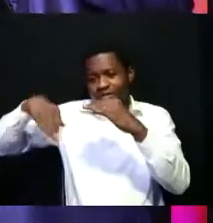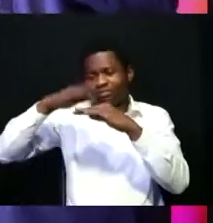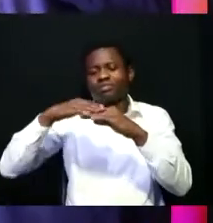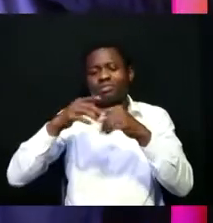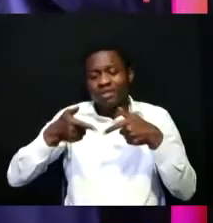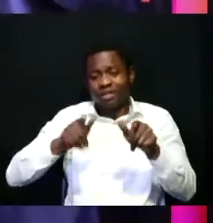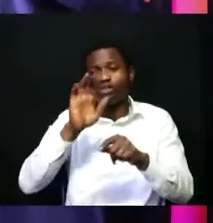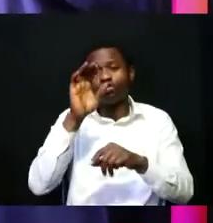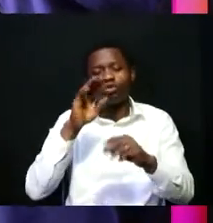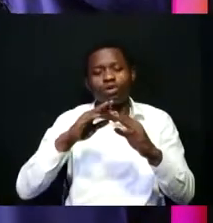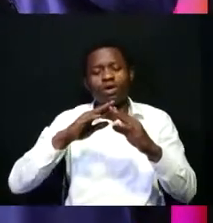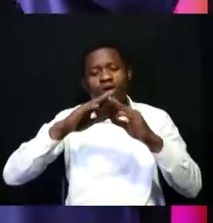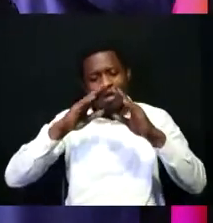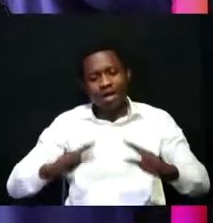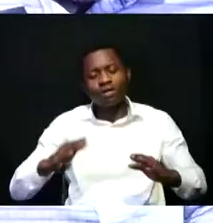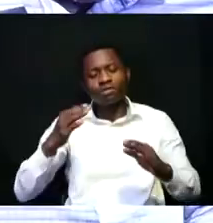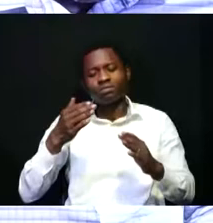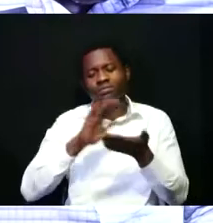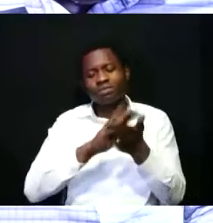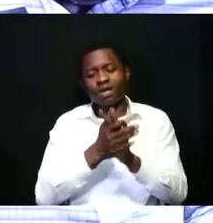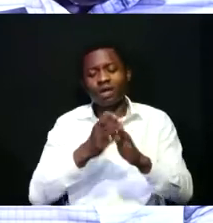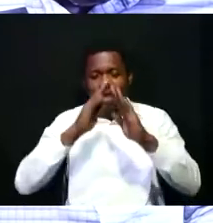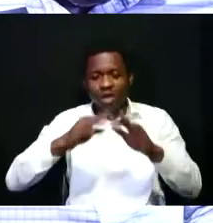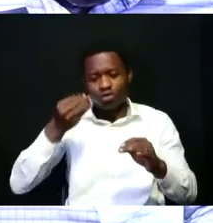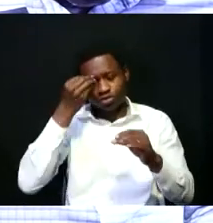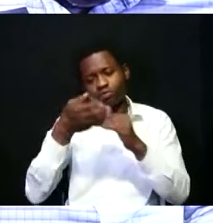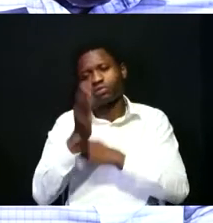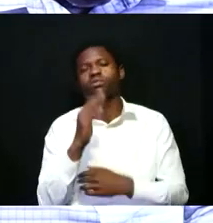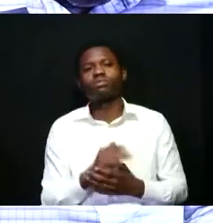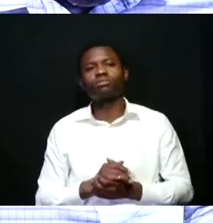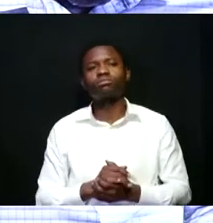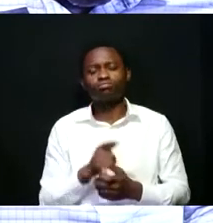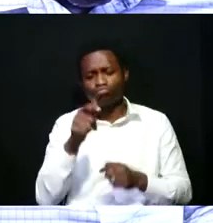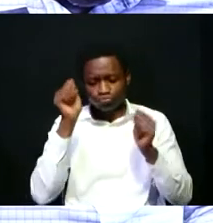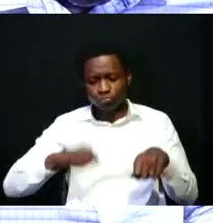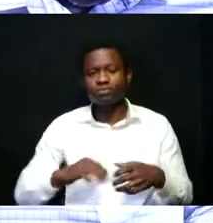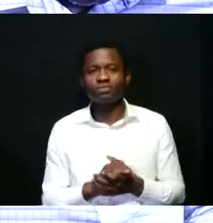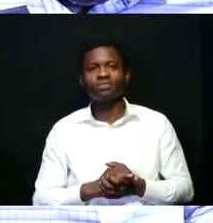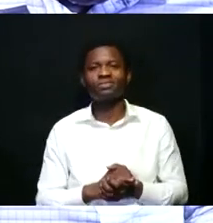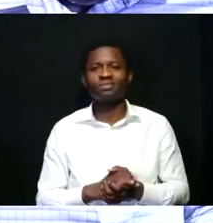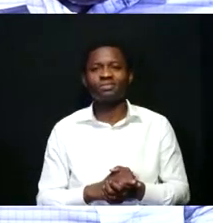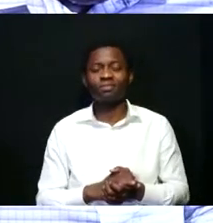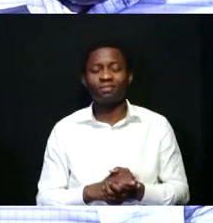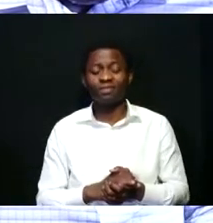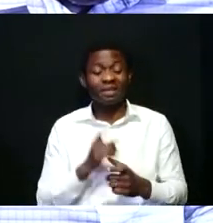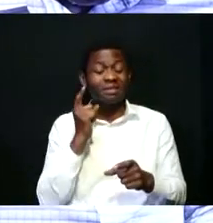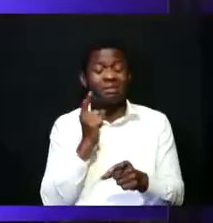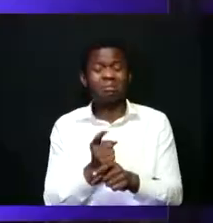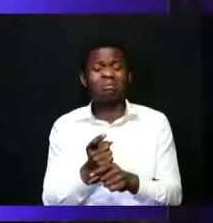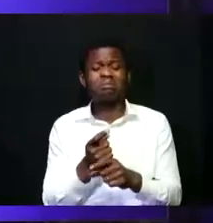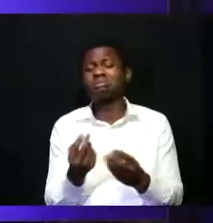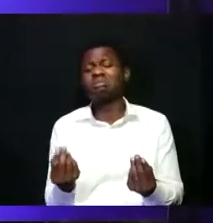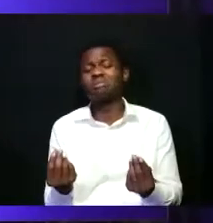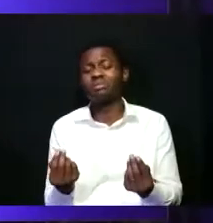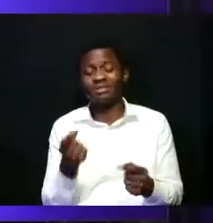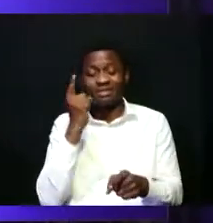a house of God. We just need to raise prayer altars for